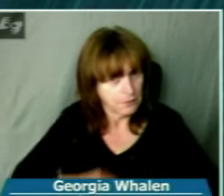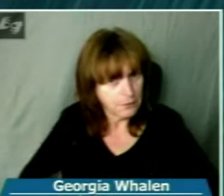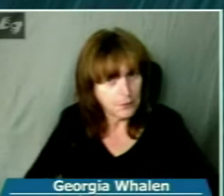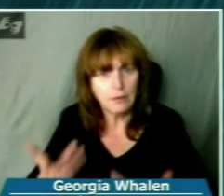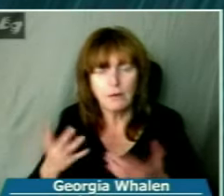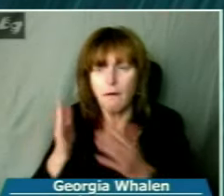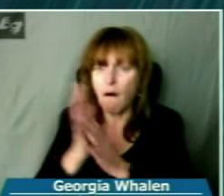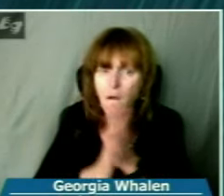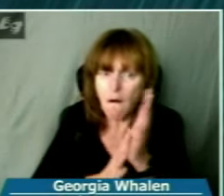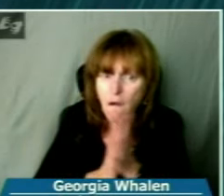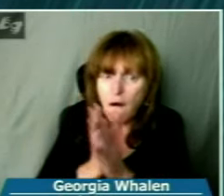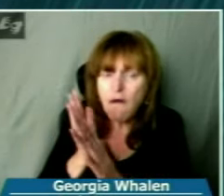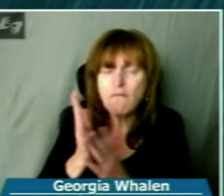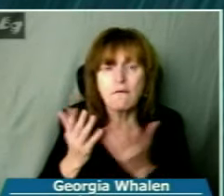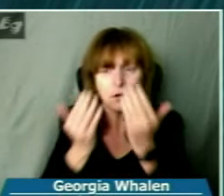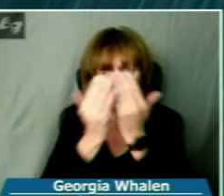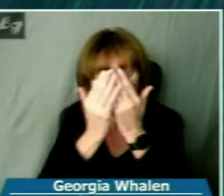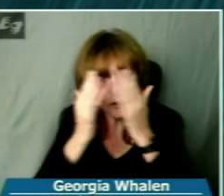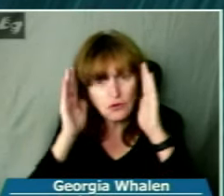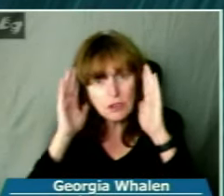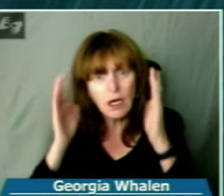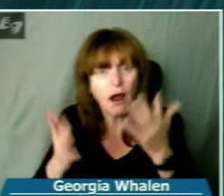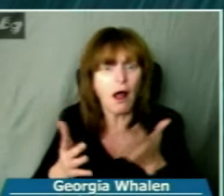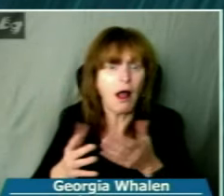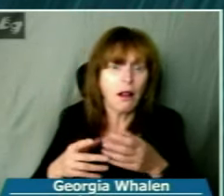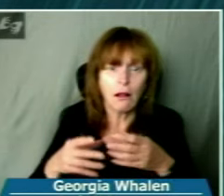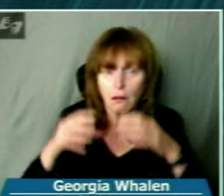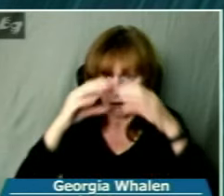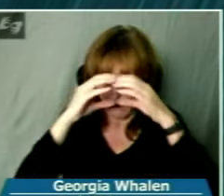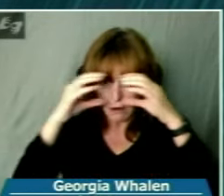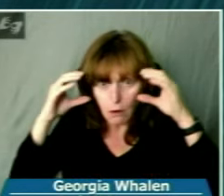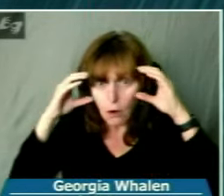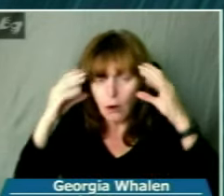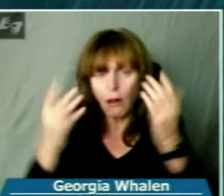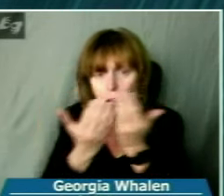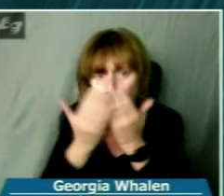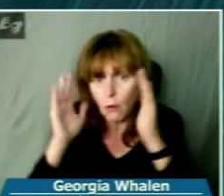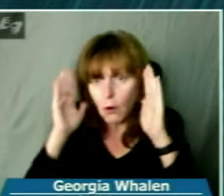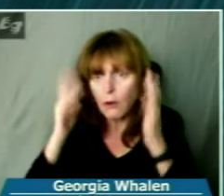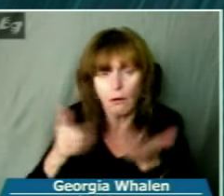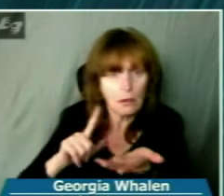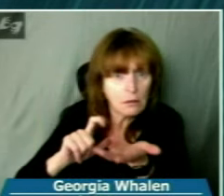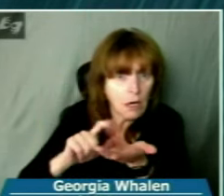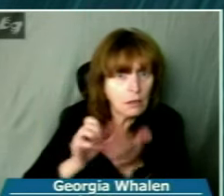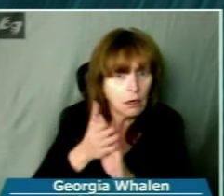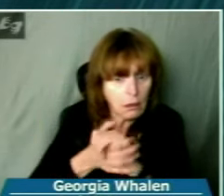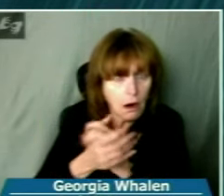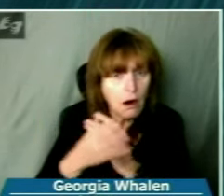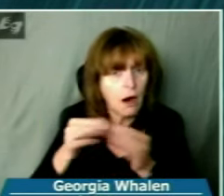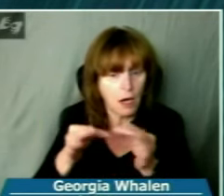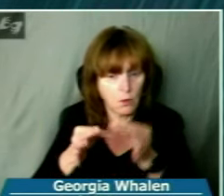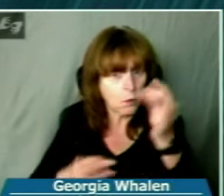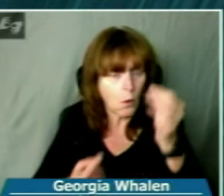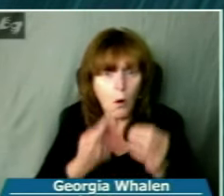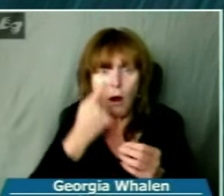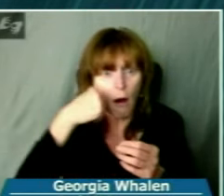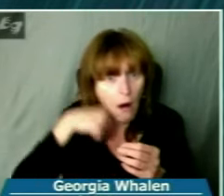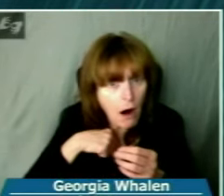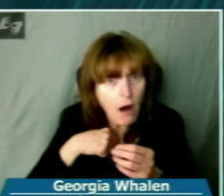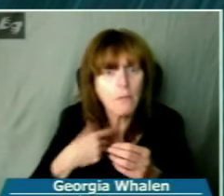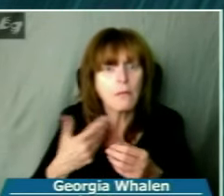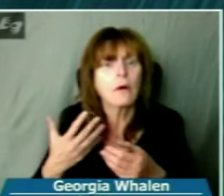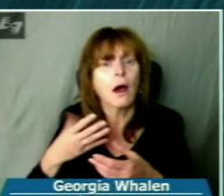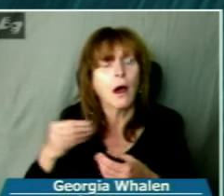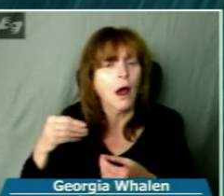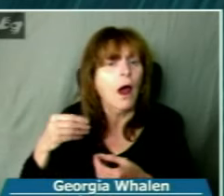face shields, and other eye protection, swabs, alcohol-based hand sanitizer, and of course, powered air